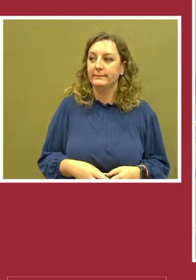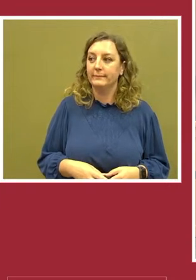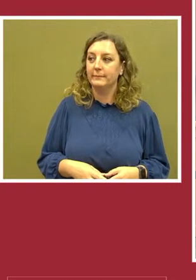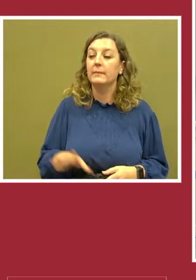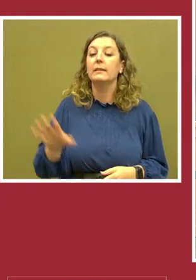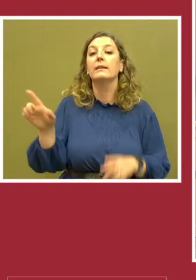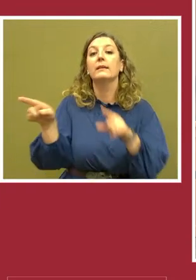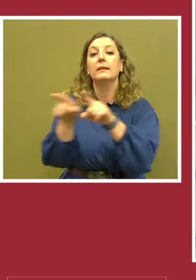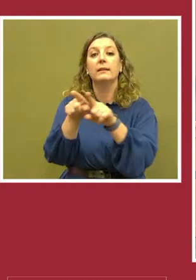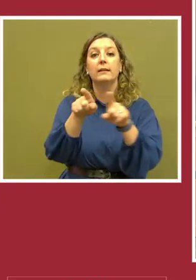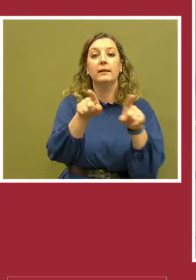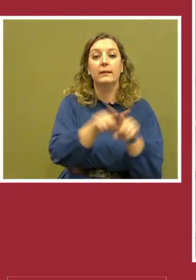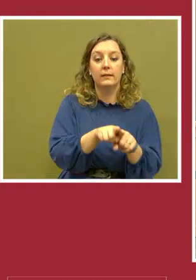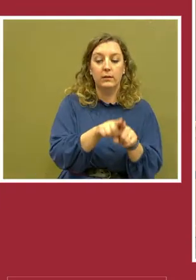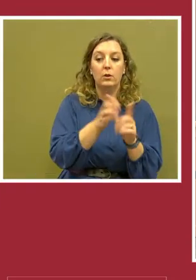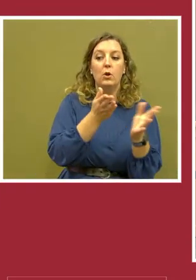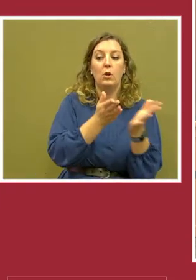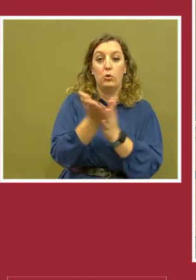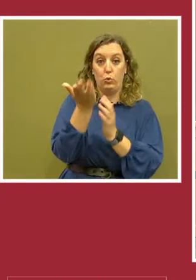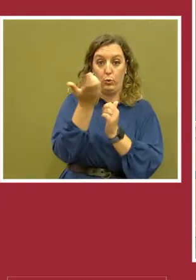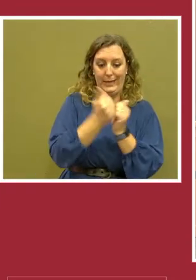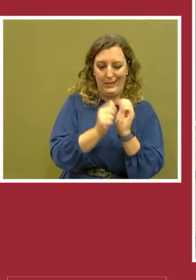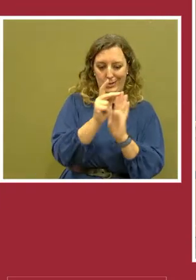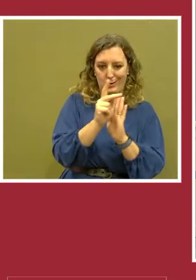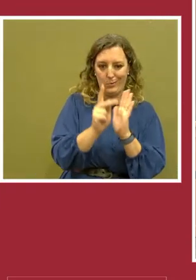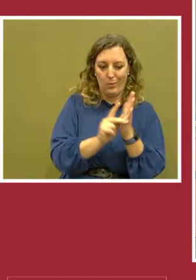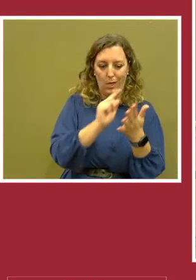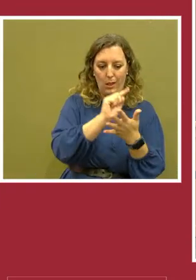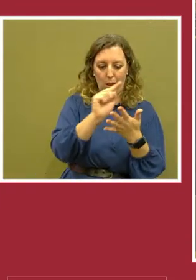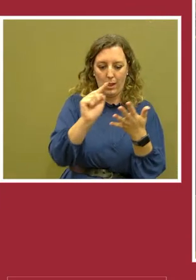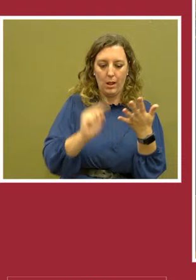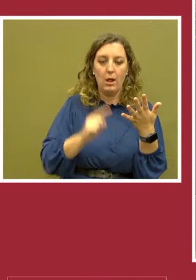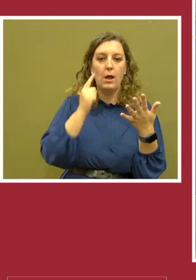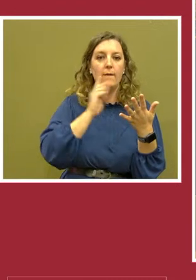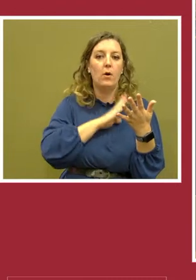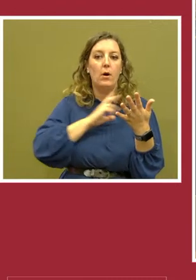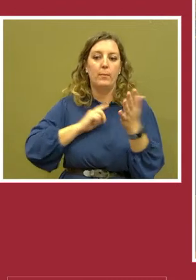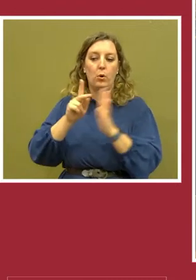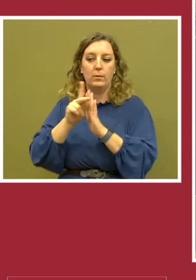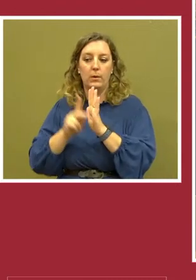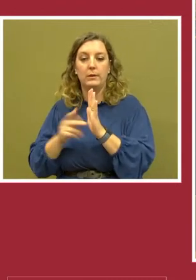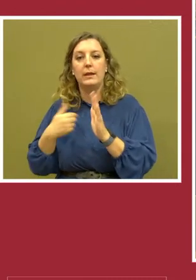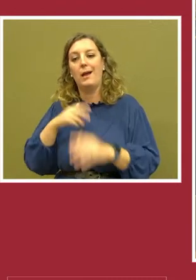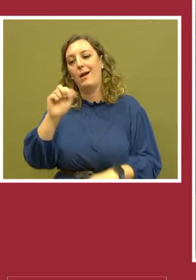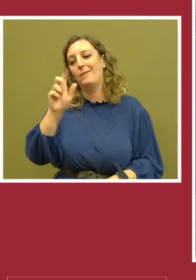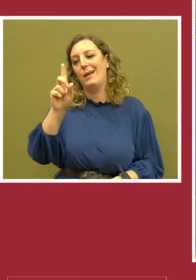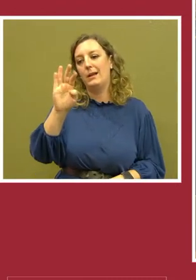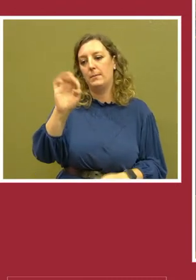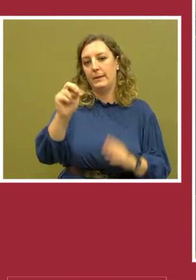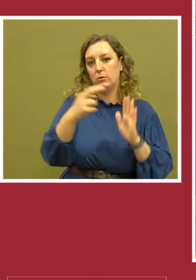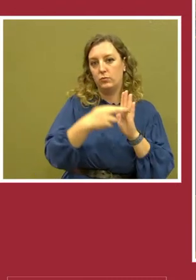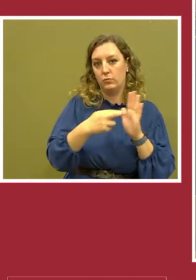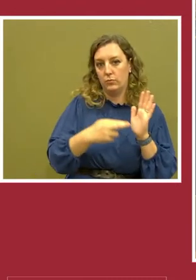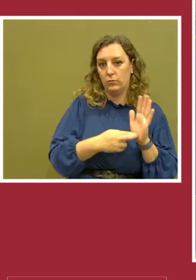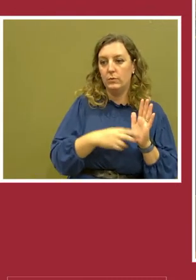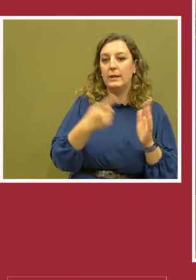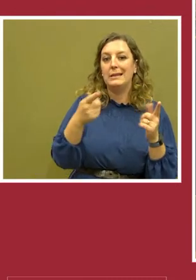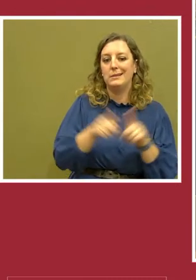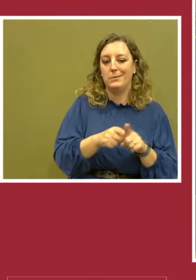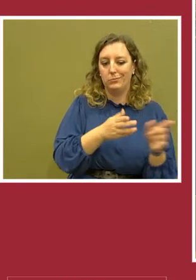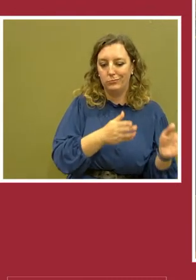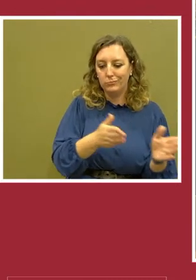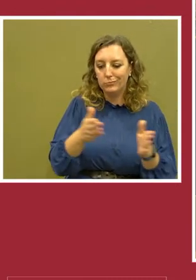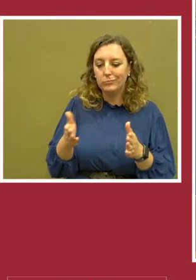Just as you went through each of the policies that were broken up for board policies, there are administrative regulations in a similar